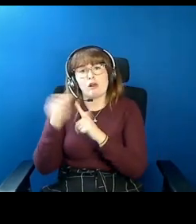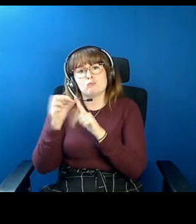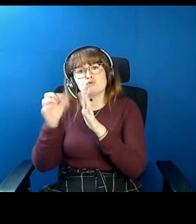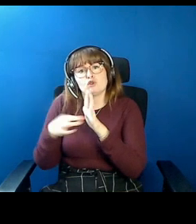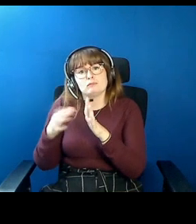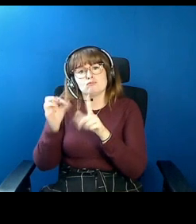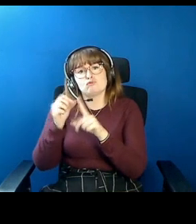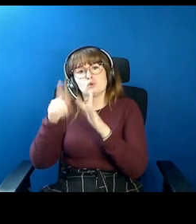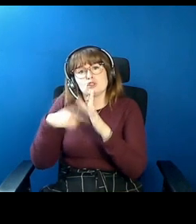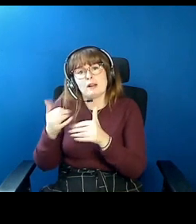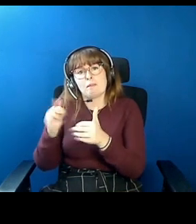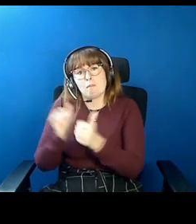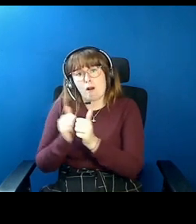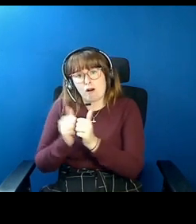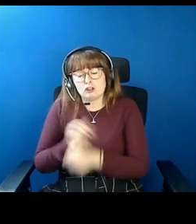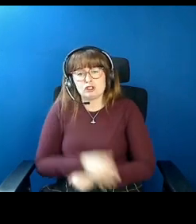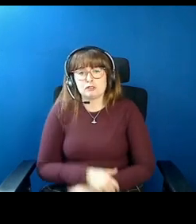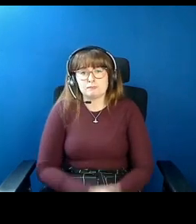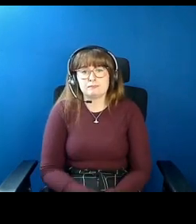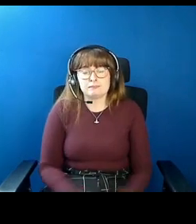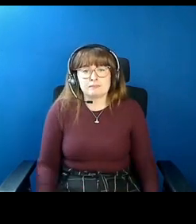can move on, please, Nora.